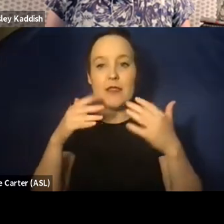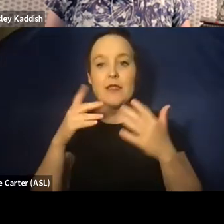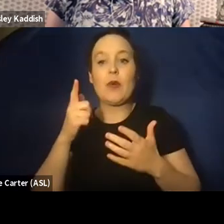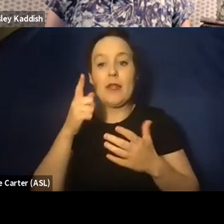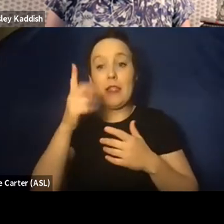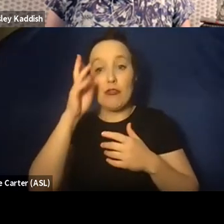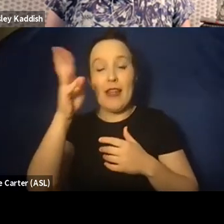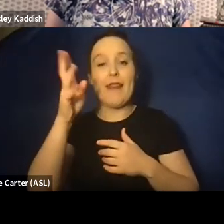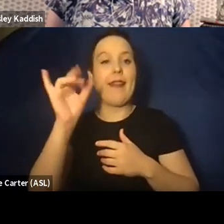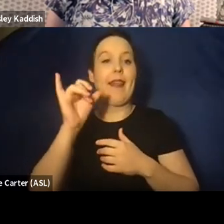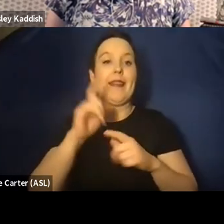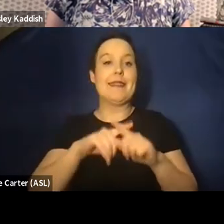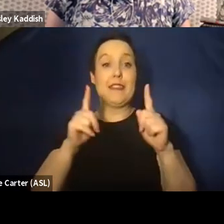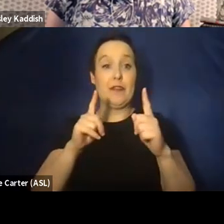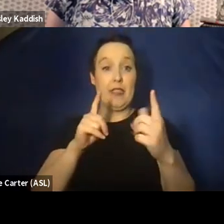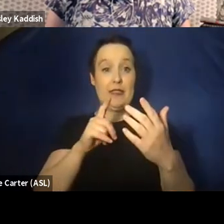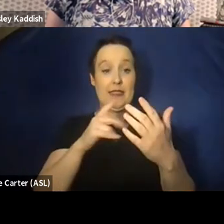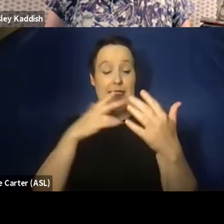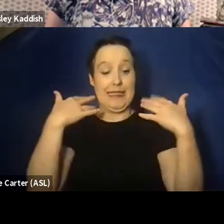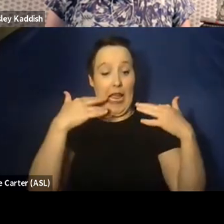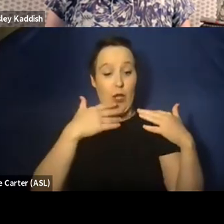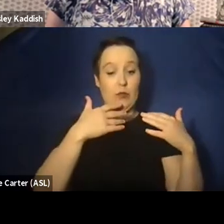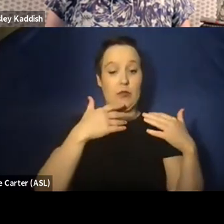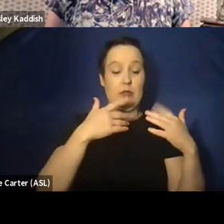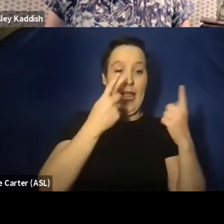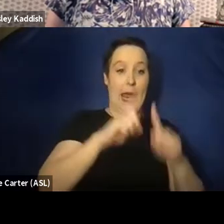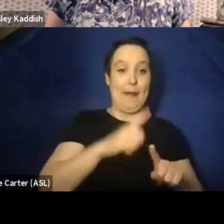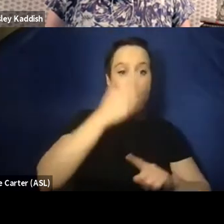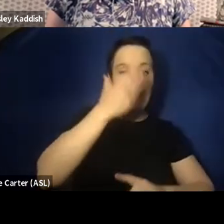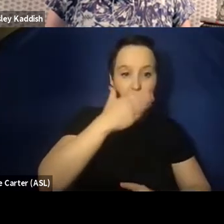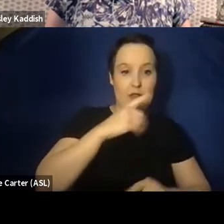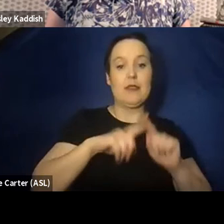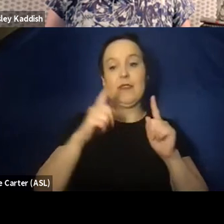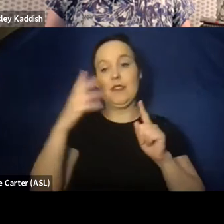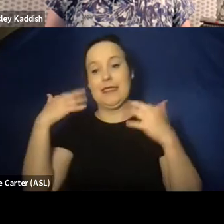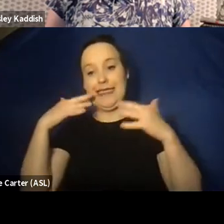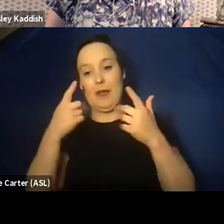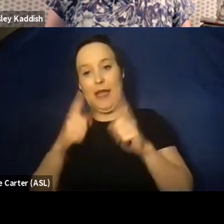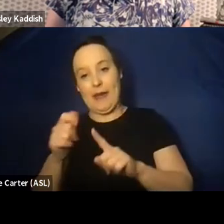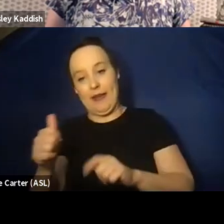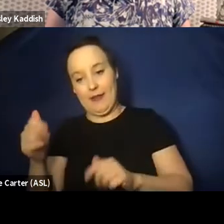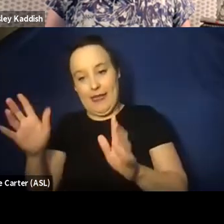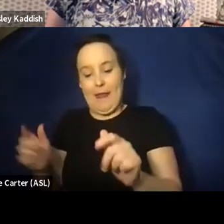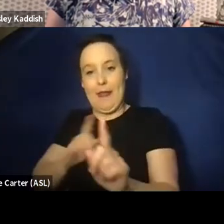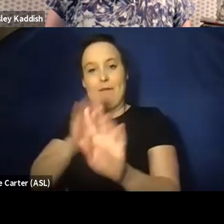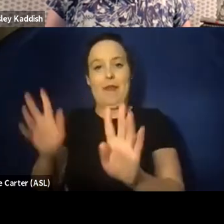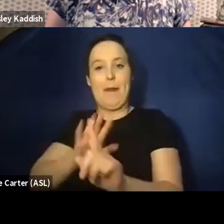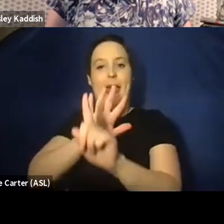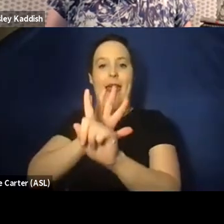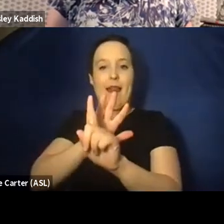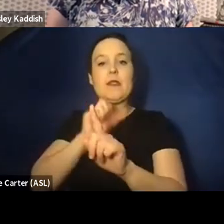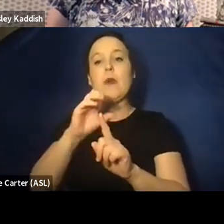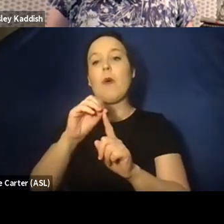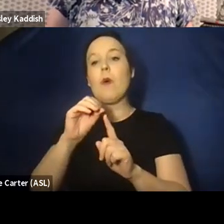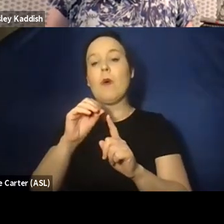other things are happening in the foreground. And I think that's all speaks to that, that sort of textural element of